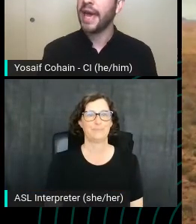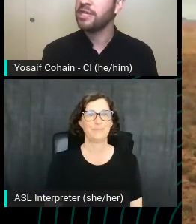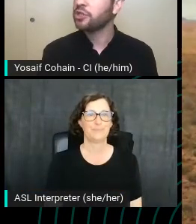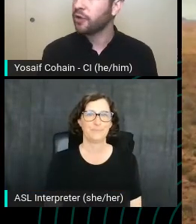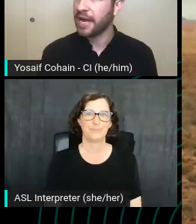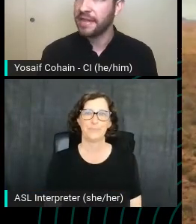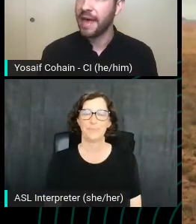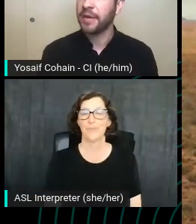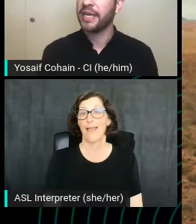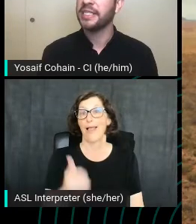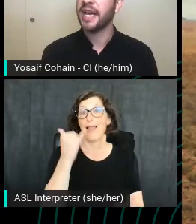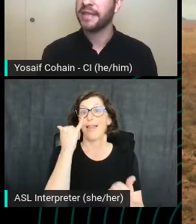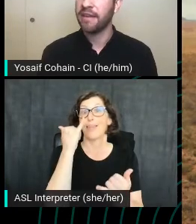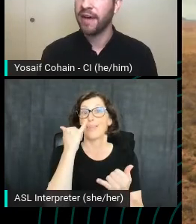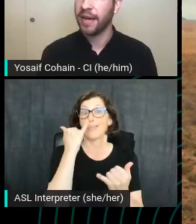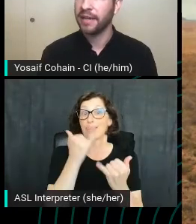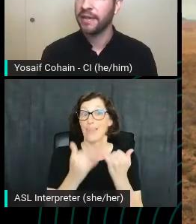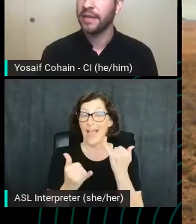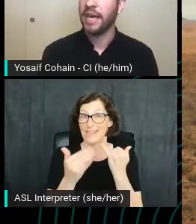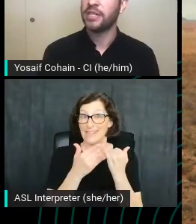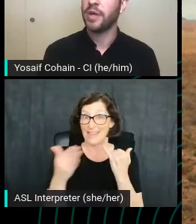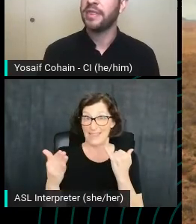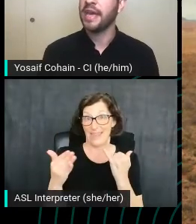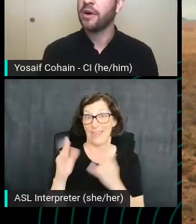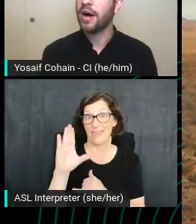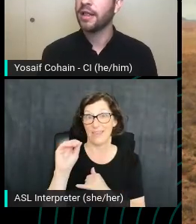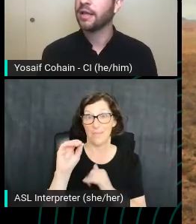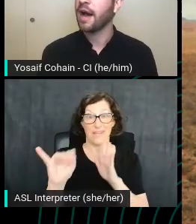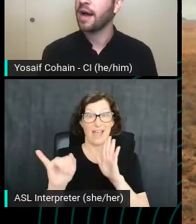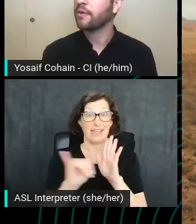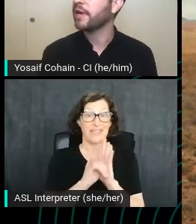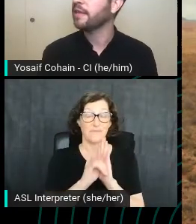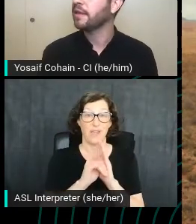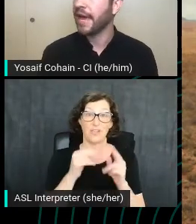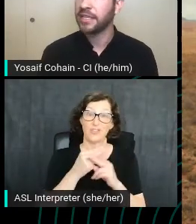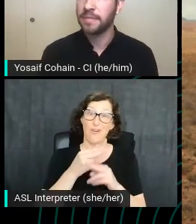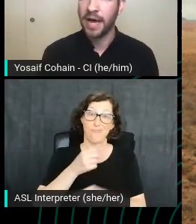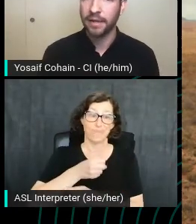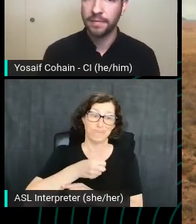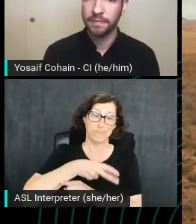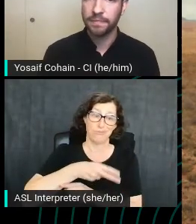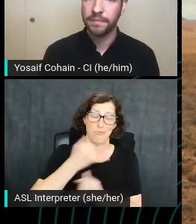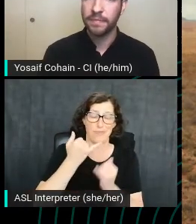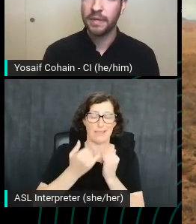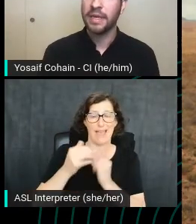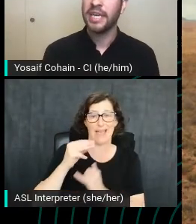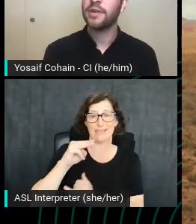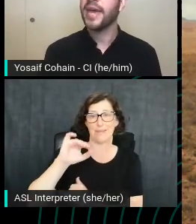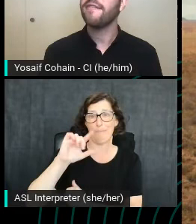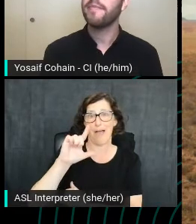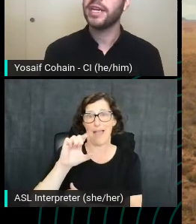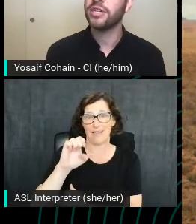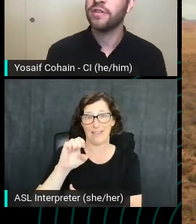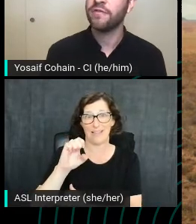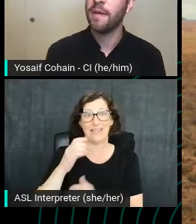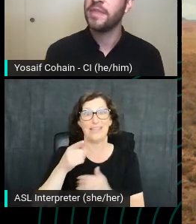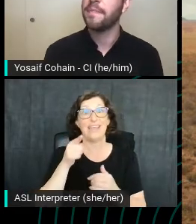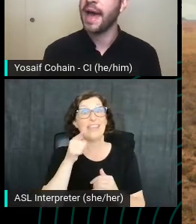The last trait that McKinsey identified is what they call conquering the last mile. Here we have